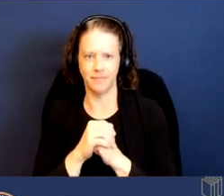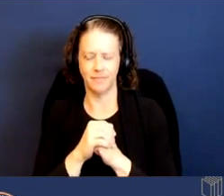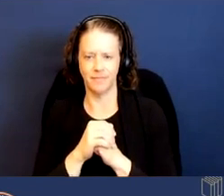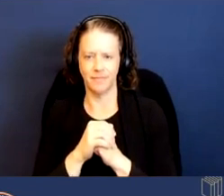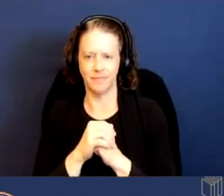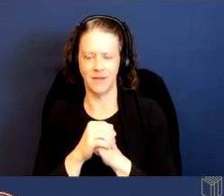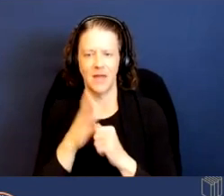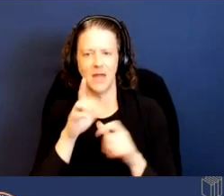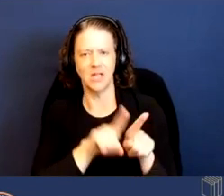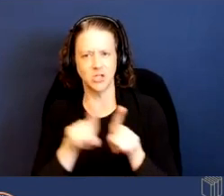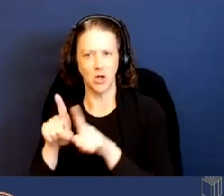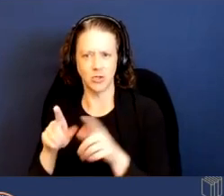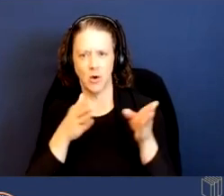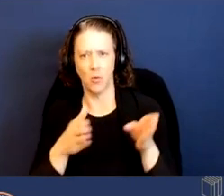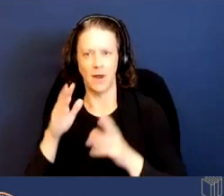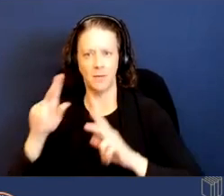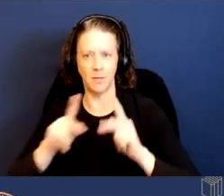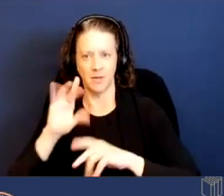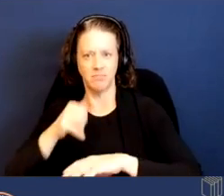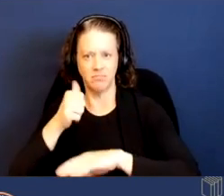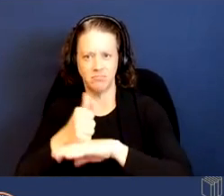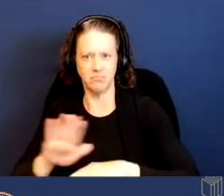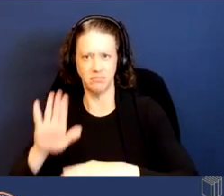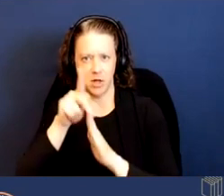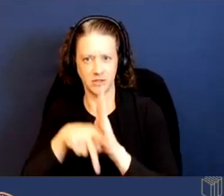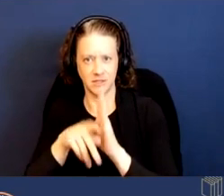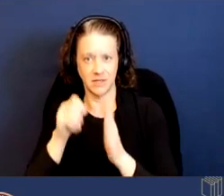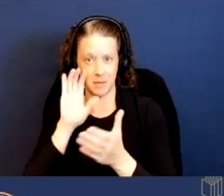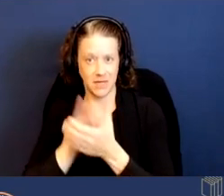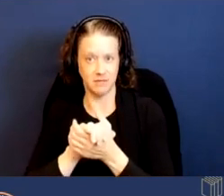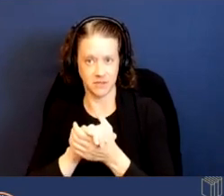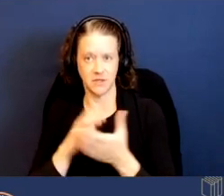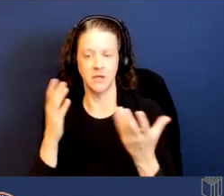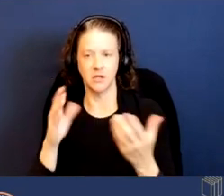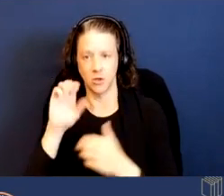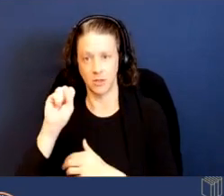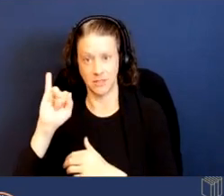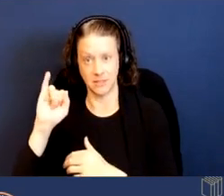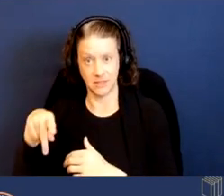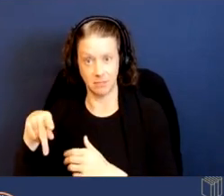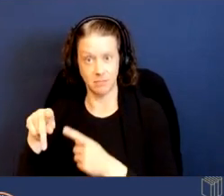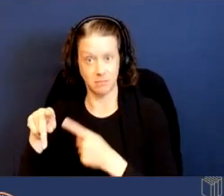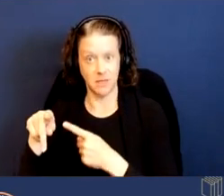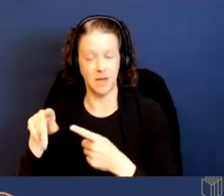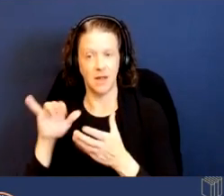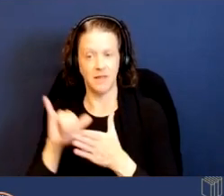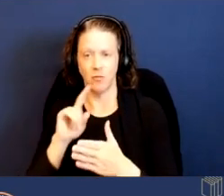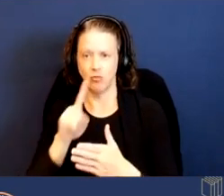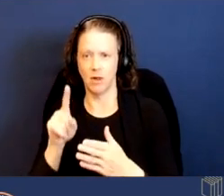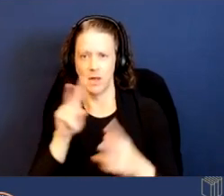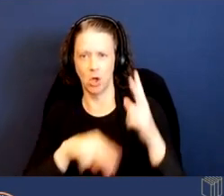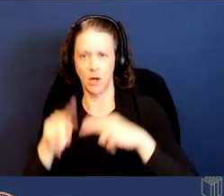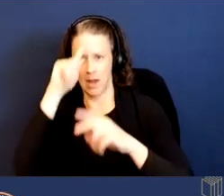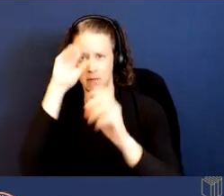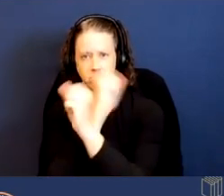enactment of policies and beliefs as well. And so SIP really looks at, I think, the entire picture as well.